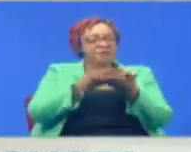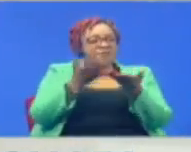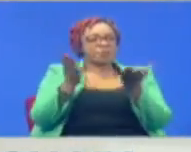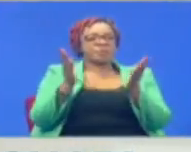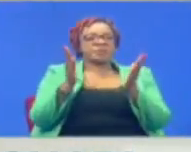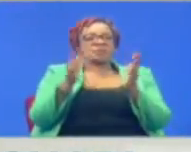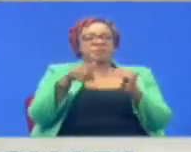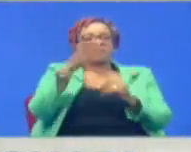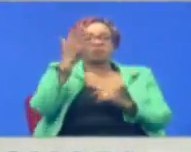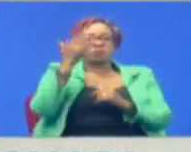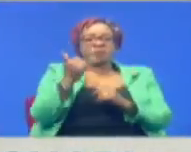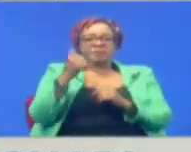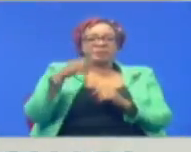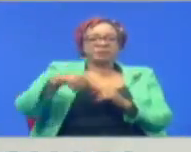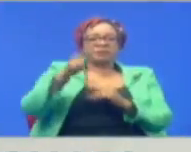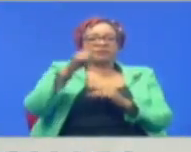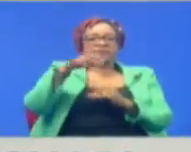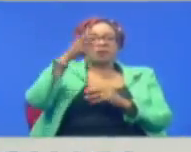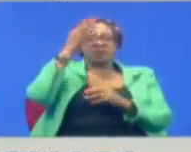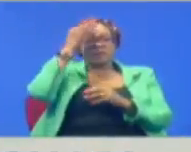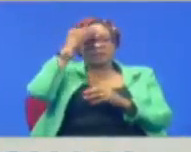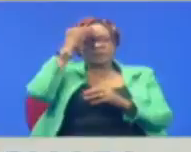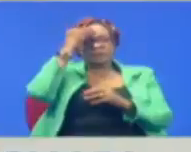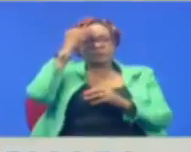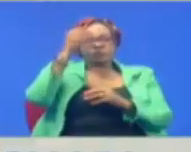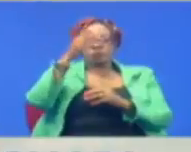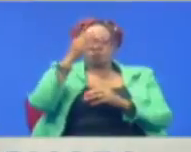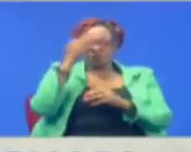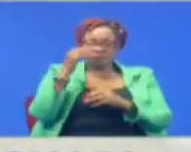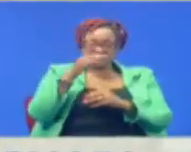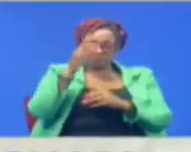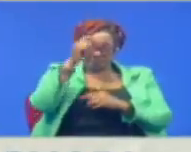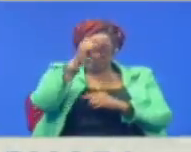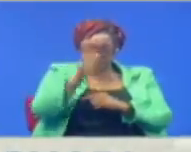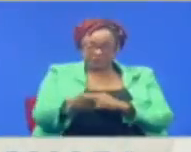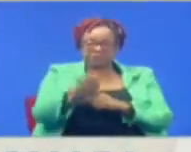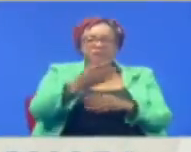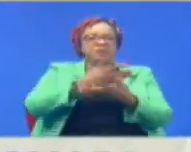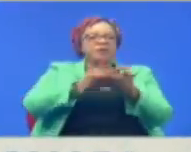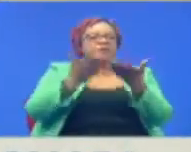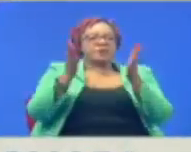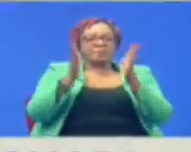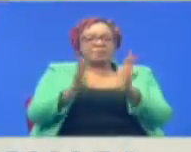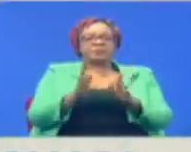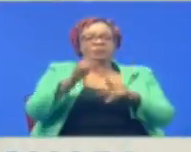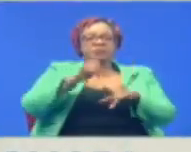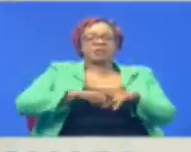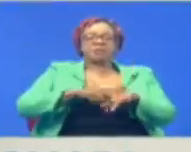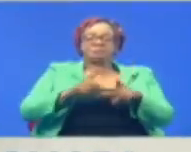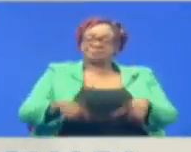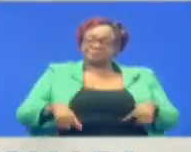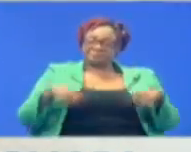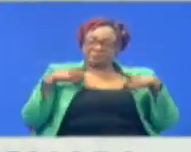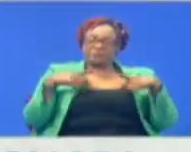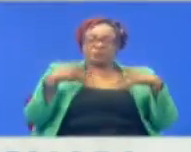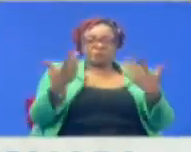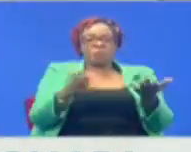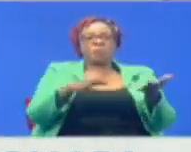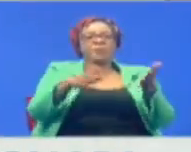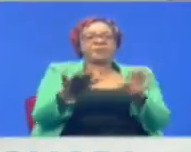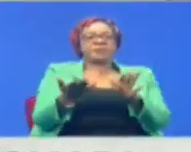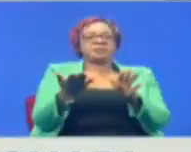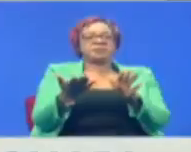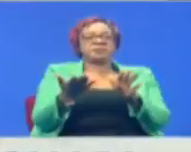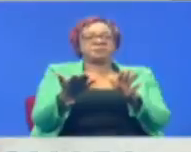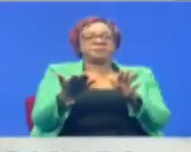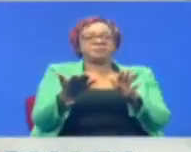maana amejifunza kuheshimu kila binadamu akiwa hai au akiwa amefariki. Je, kinachompa